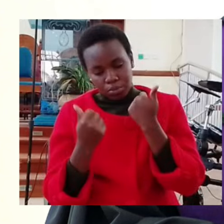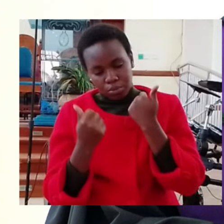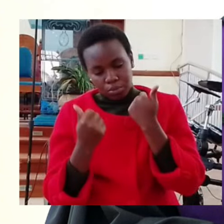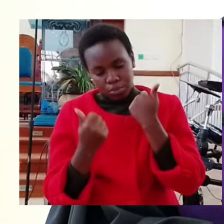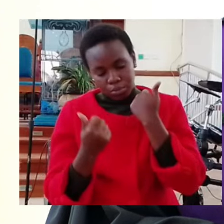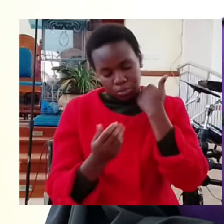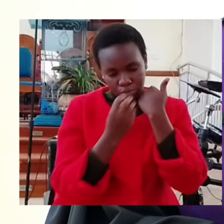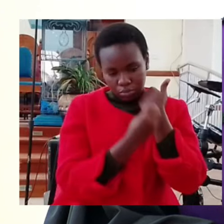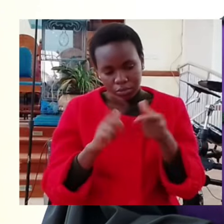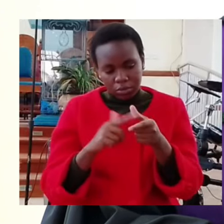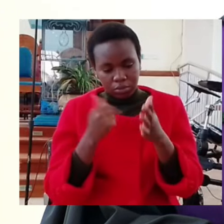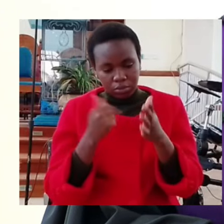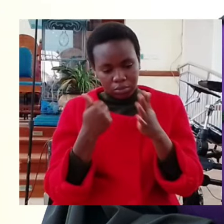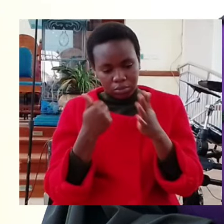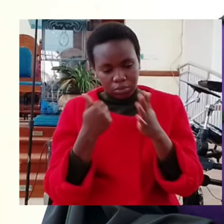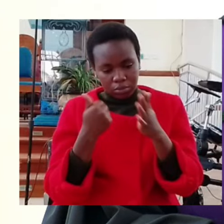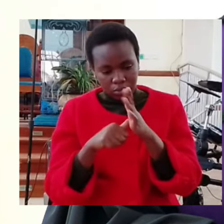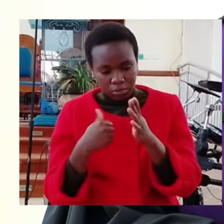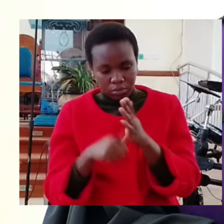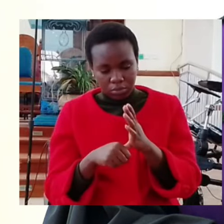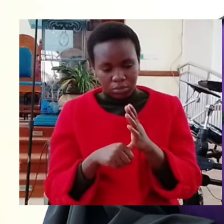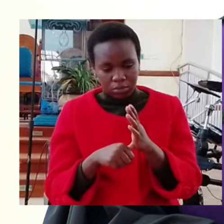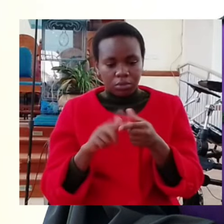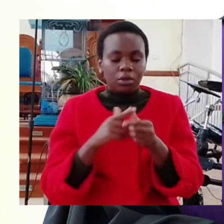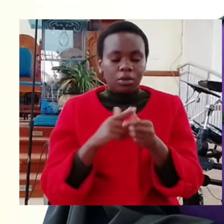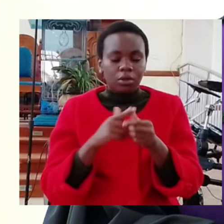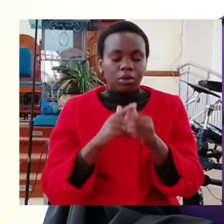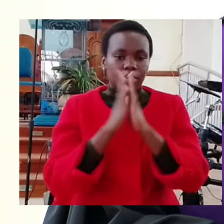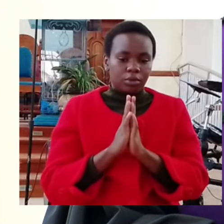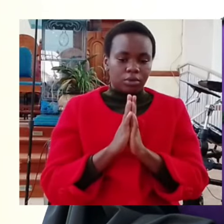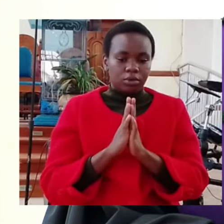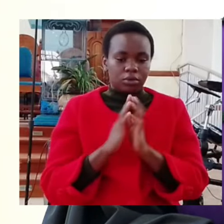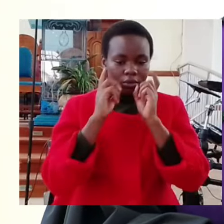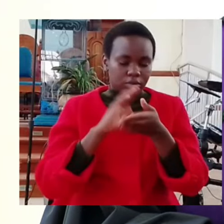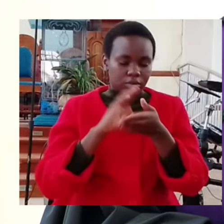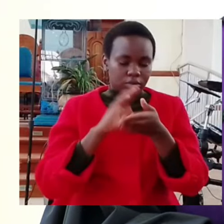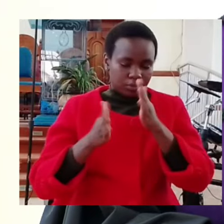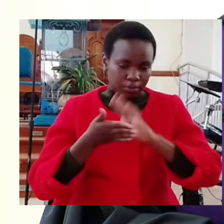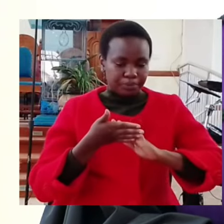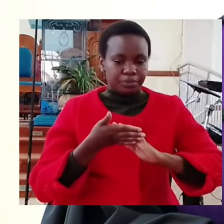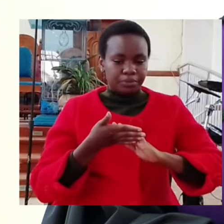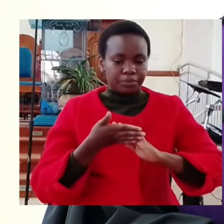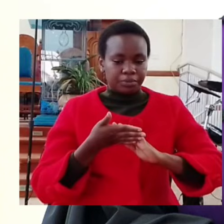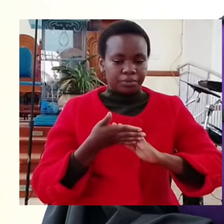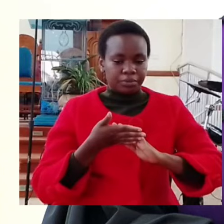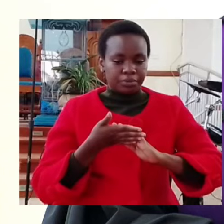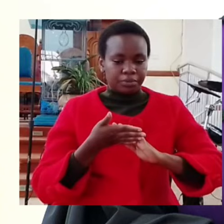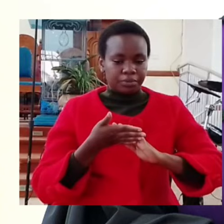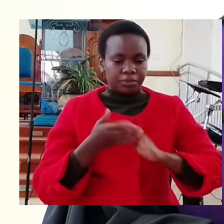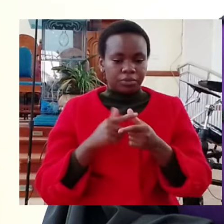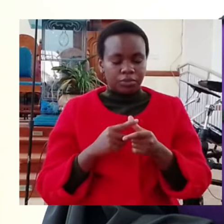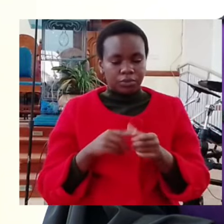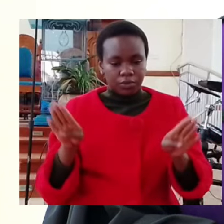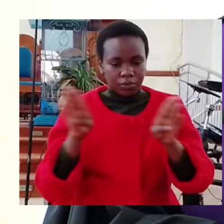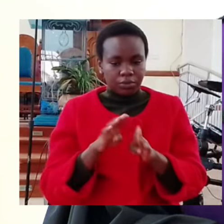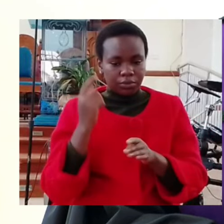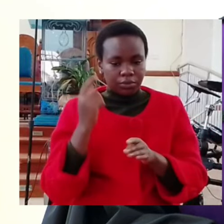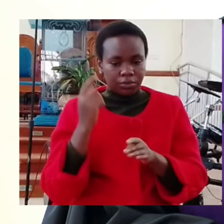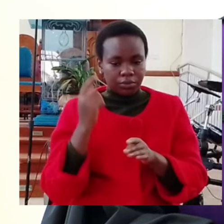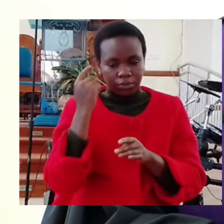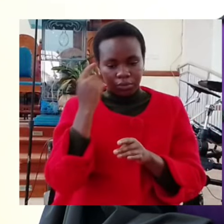na mamorito. Nituwa hoyo turekere ni udu wakuo. Kuria tuhigeta maitho tugetua